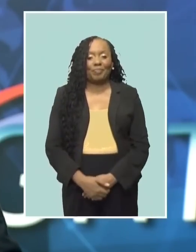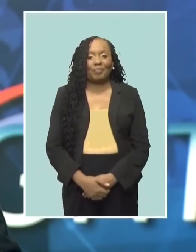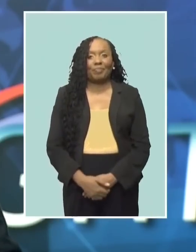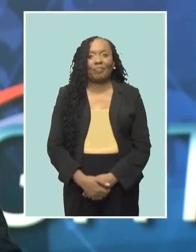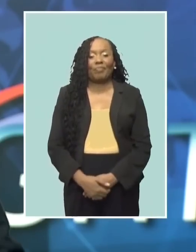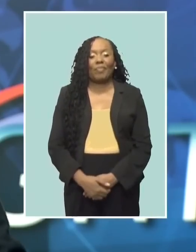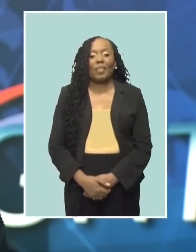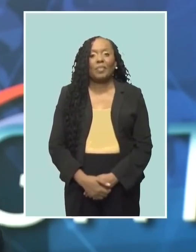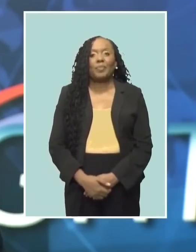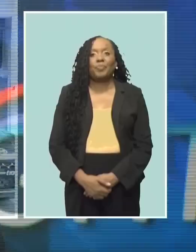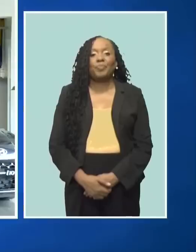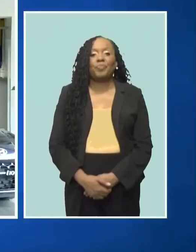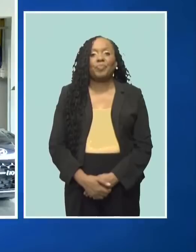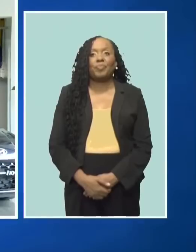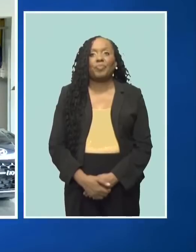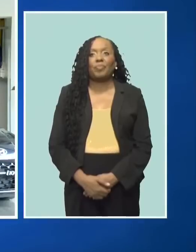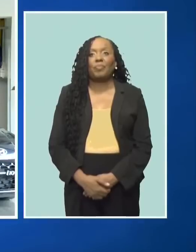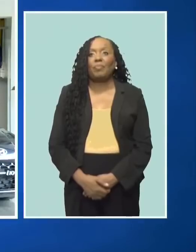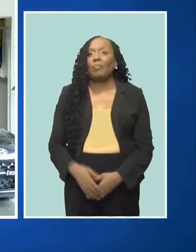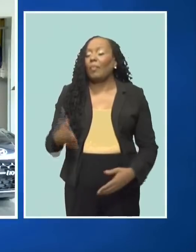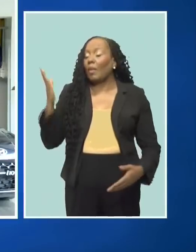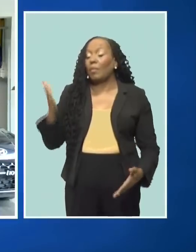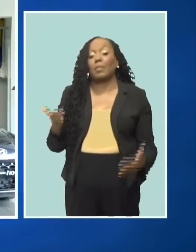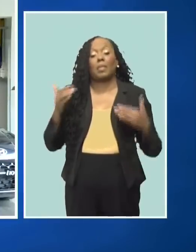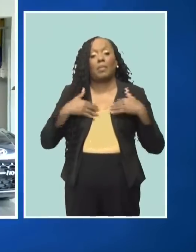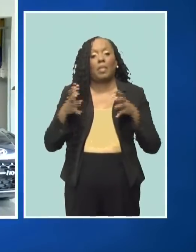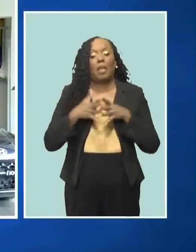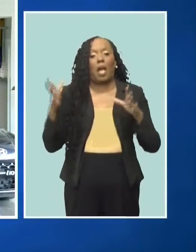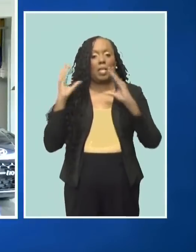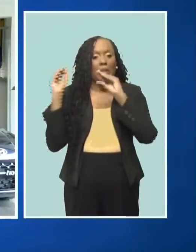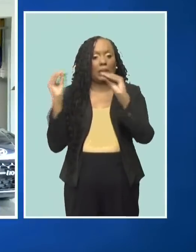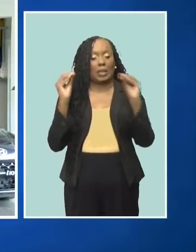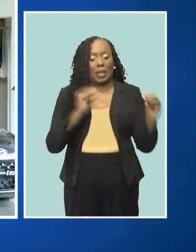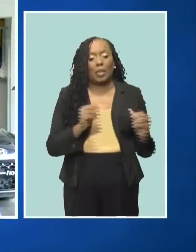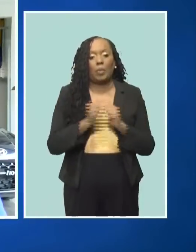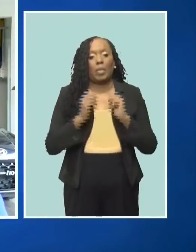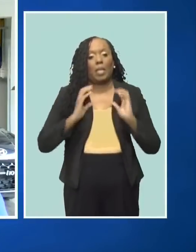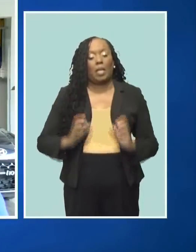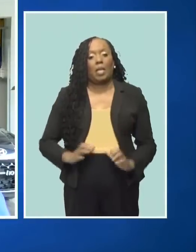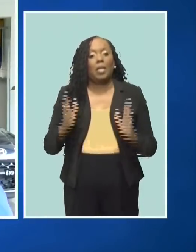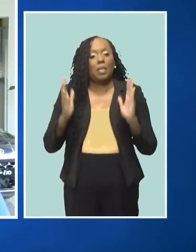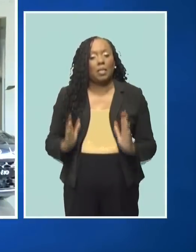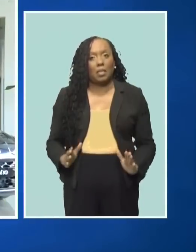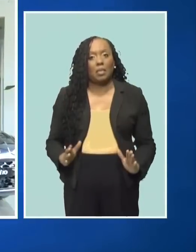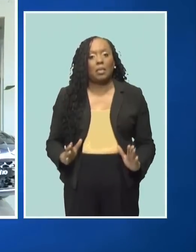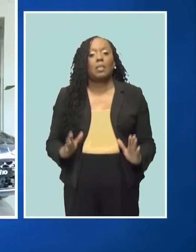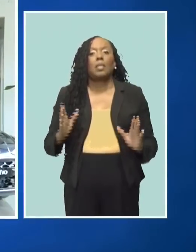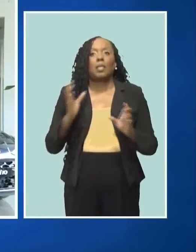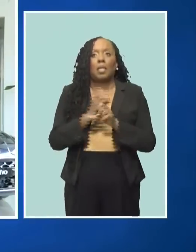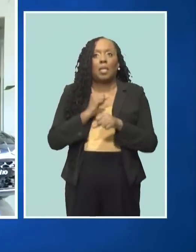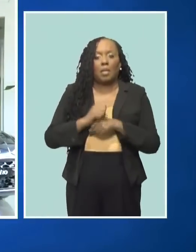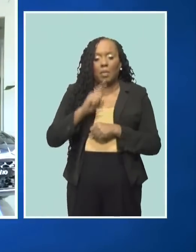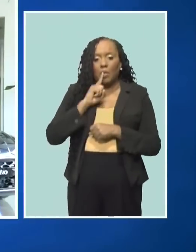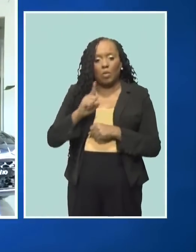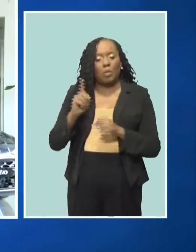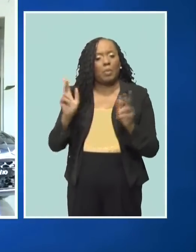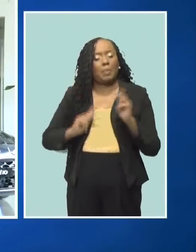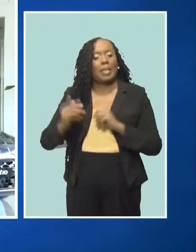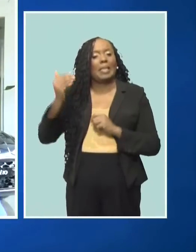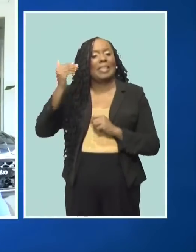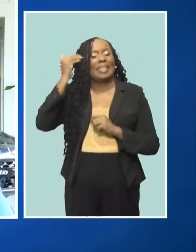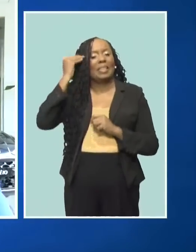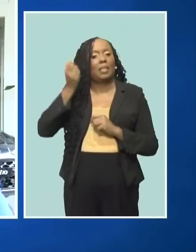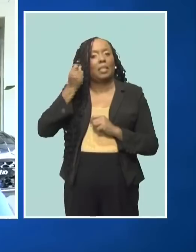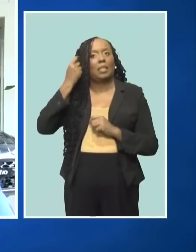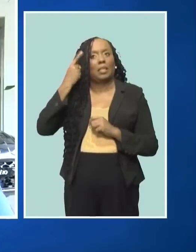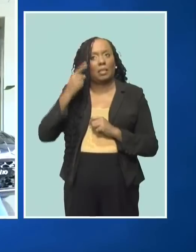What we do, we tend to do great education in terms of with our clients and our in that segment. So we want to educate the persons.